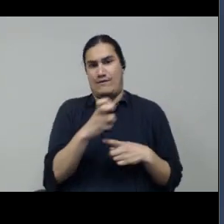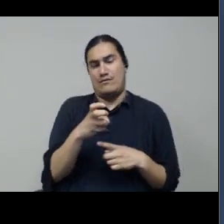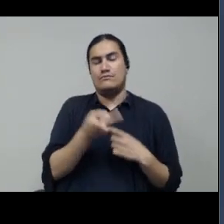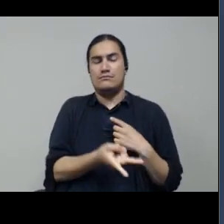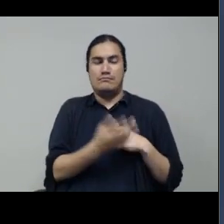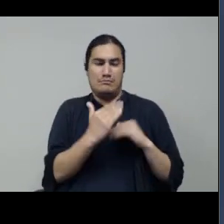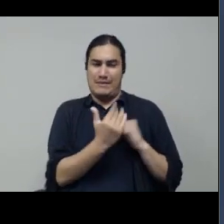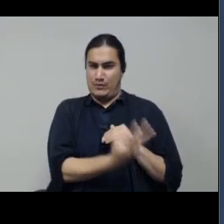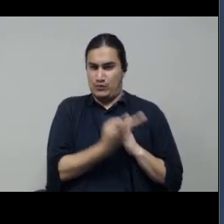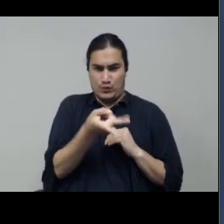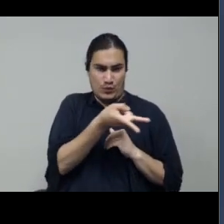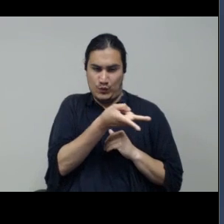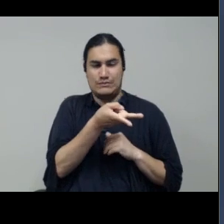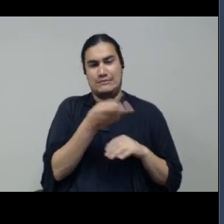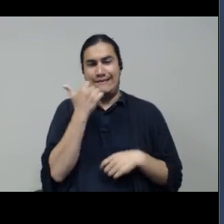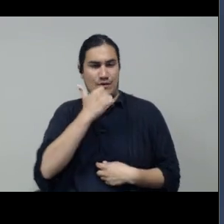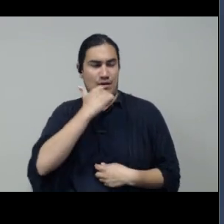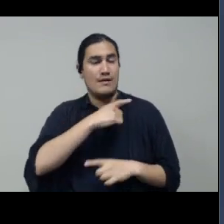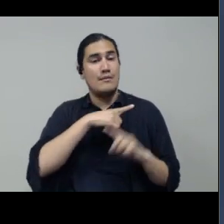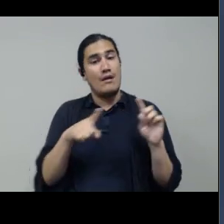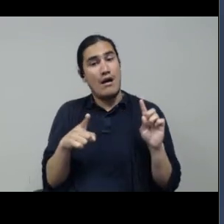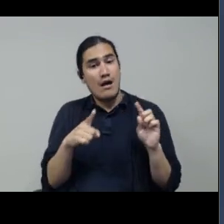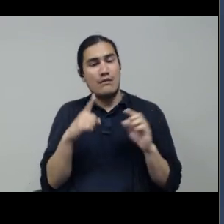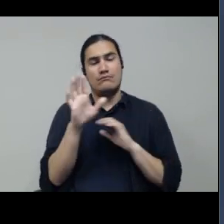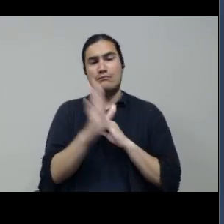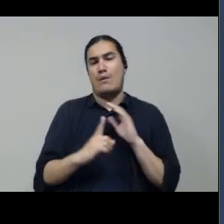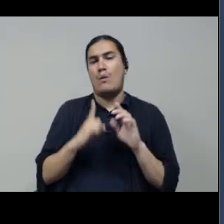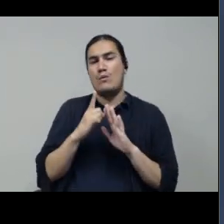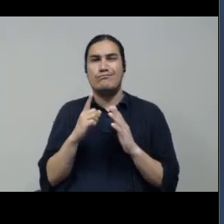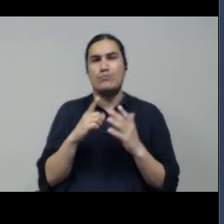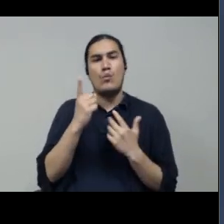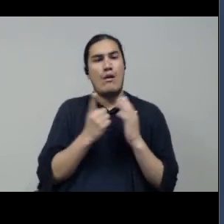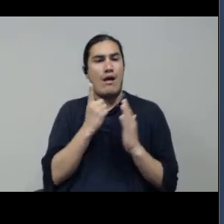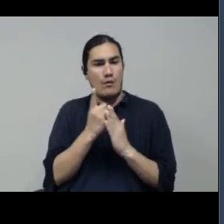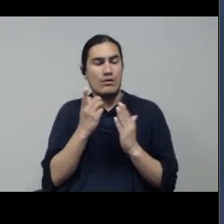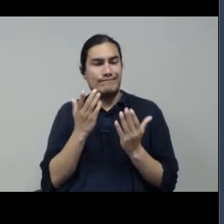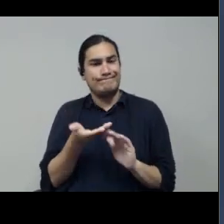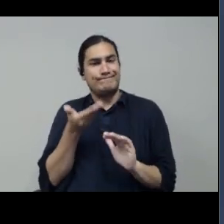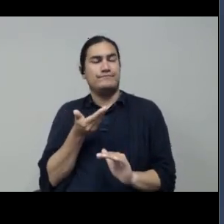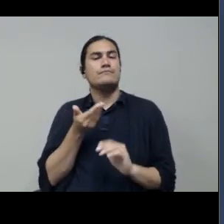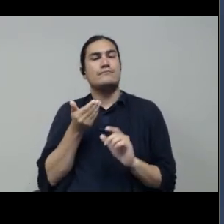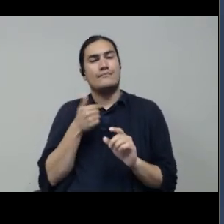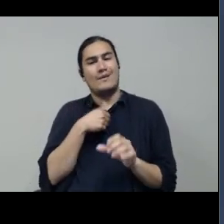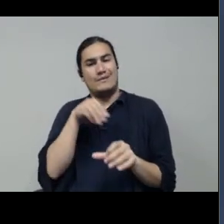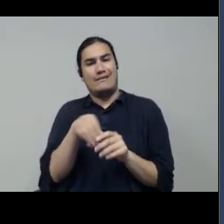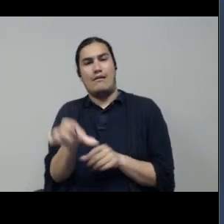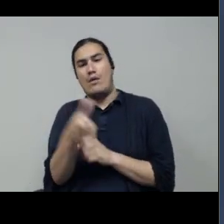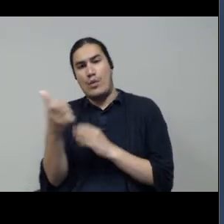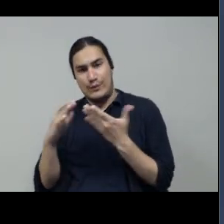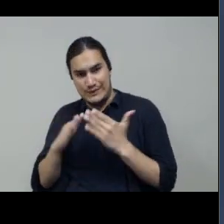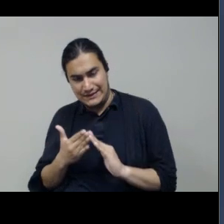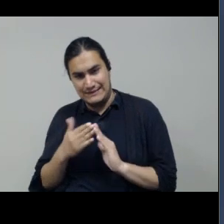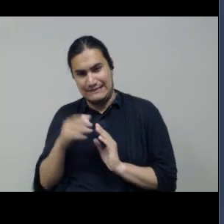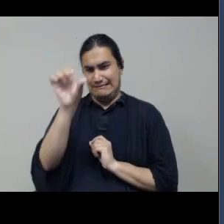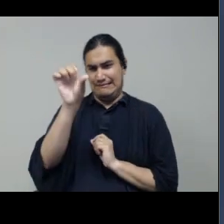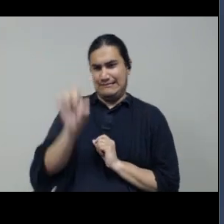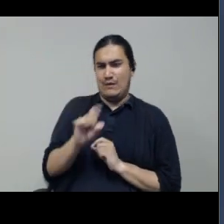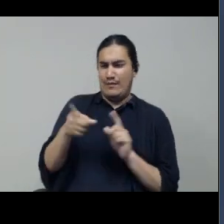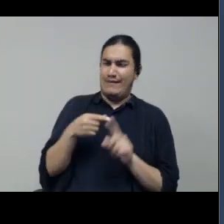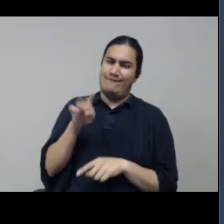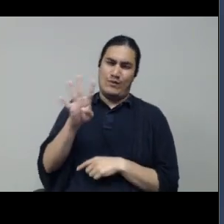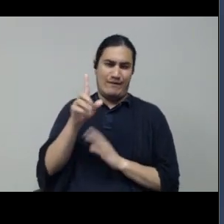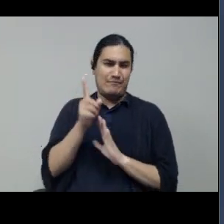every day. But about an hour, just over an hour ago, I was in an unincorporated city down south, about 45 minutes